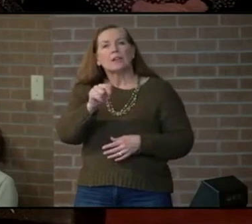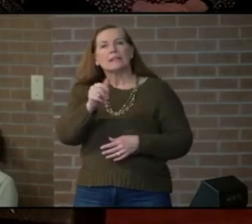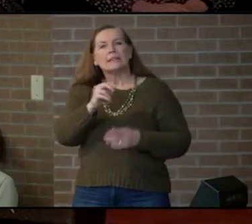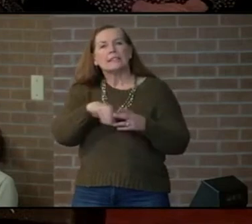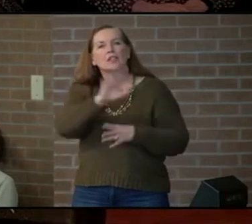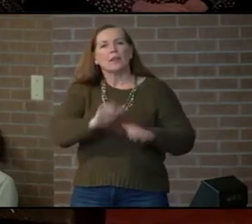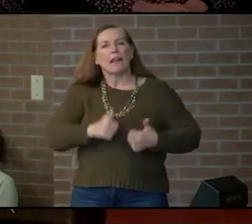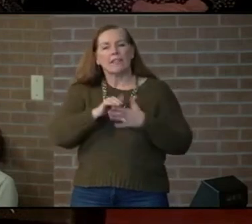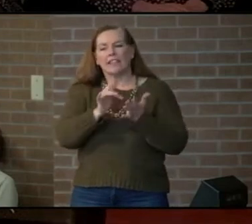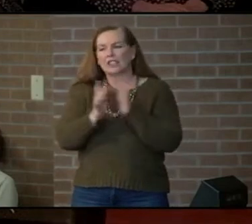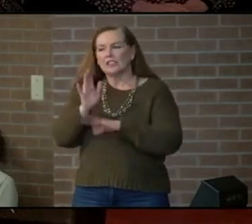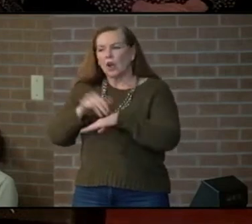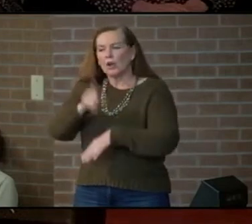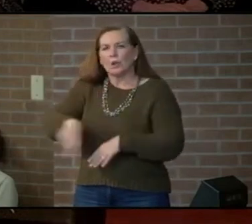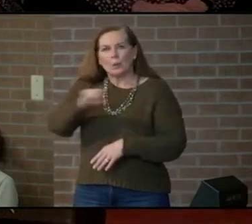to?